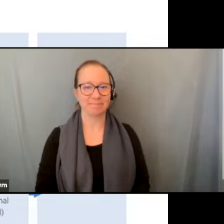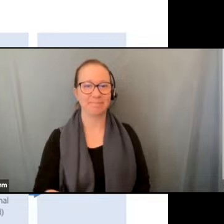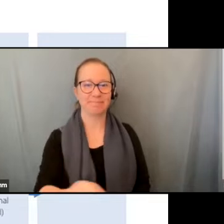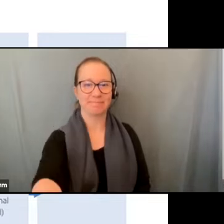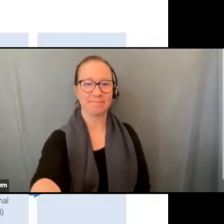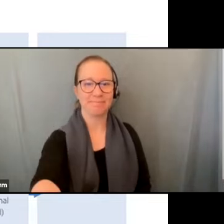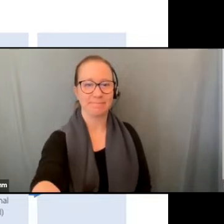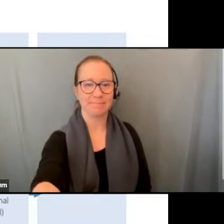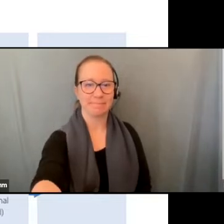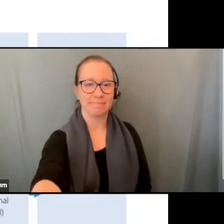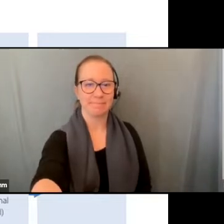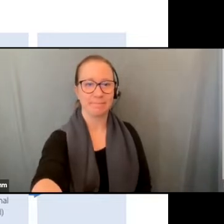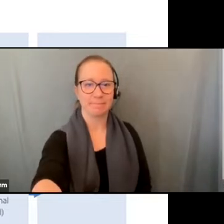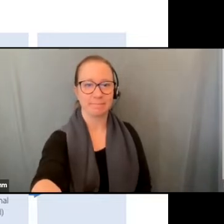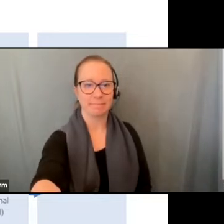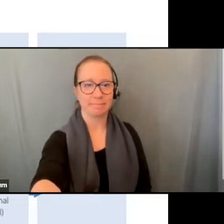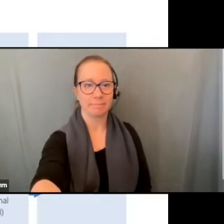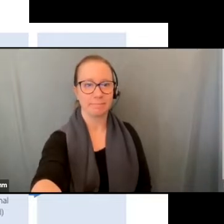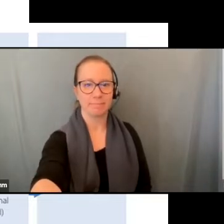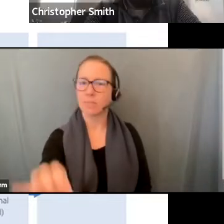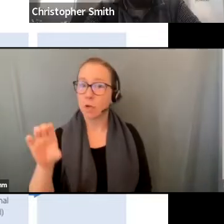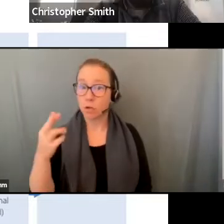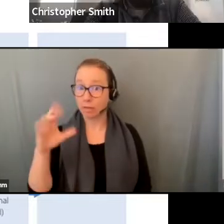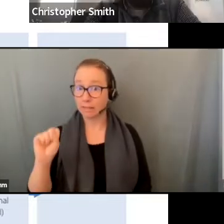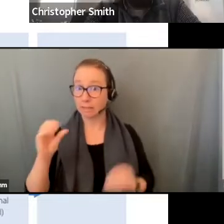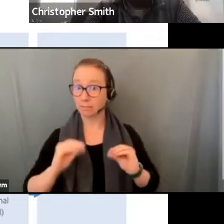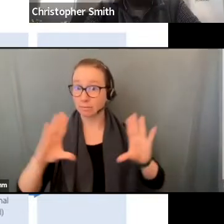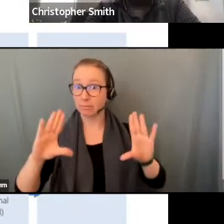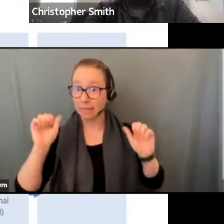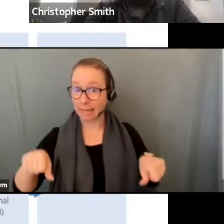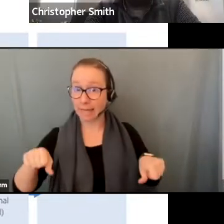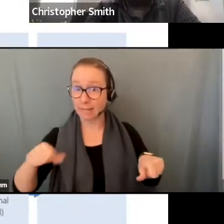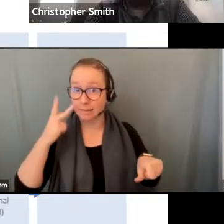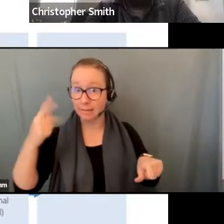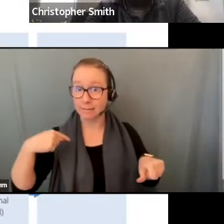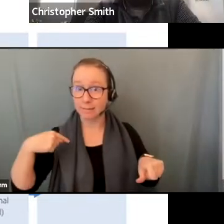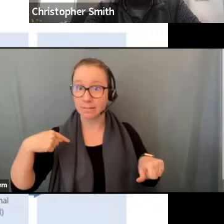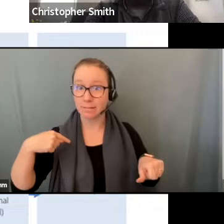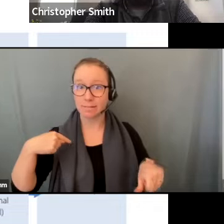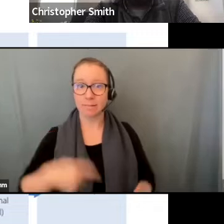Chris, are you able to turn on your video, or do you need some help? Nope, I should be here.